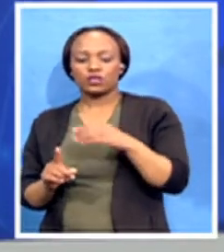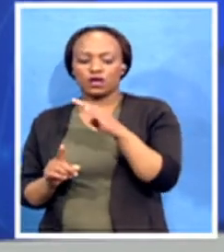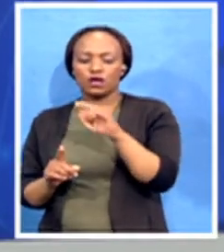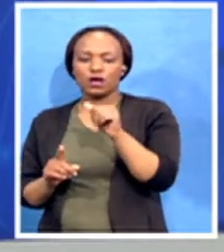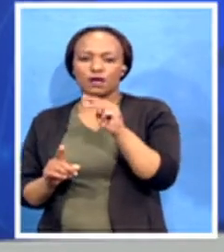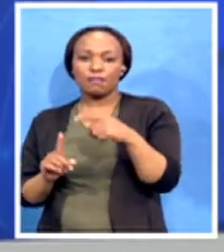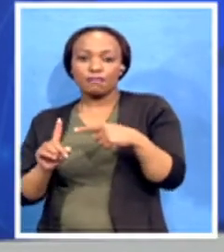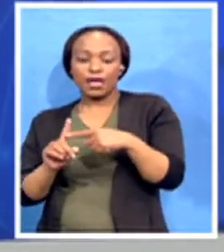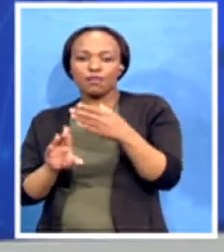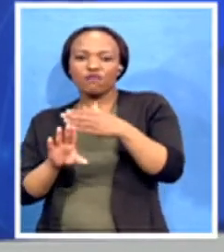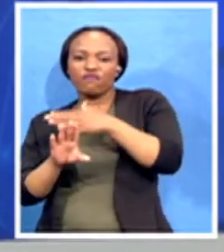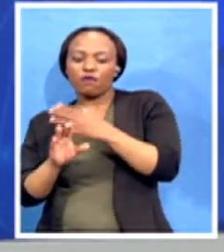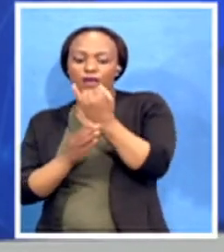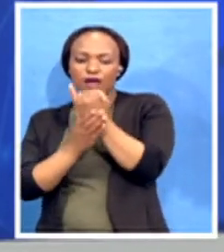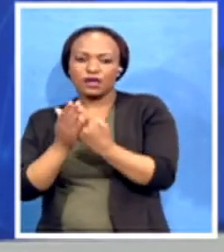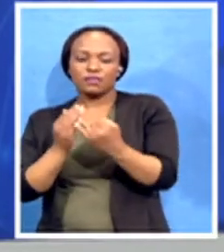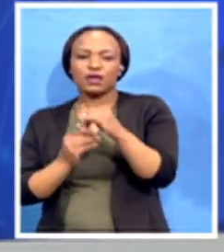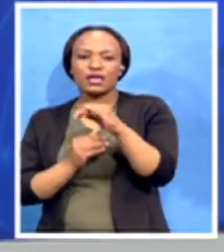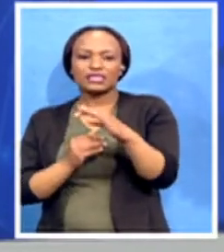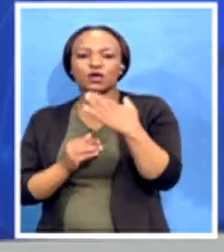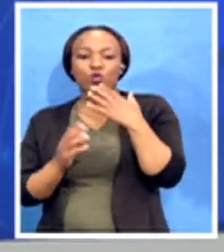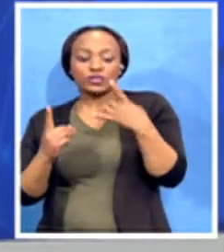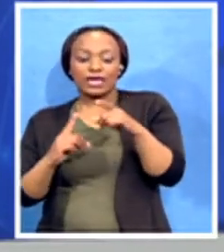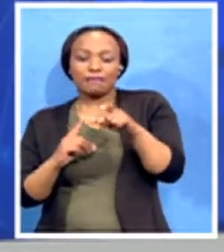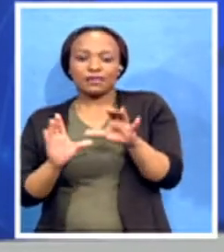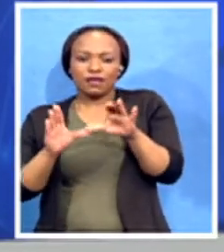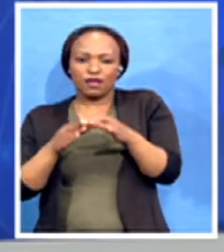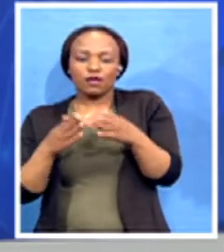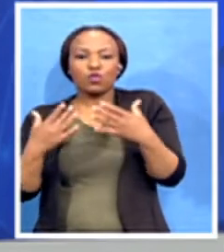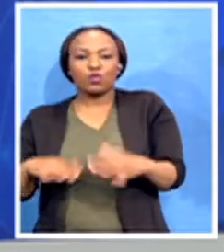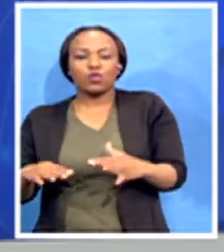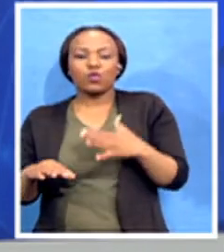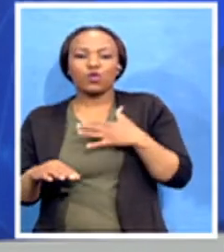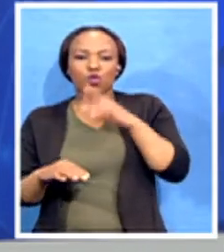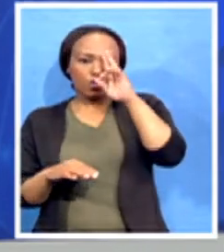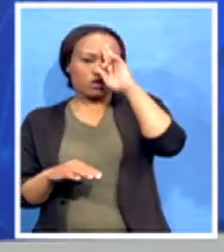Bam, who is the former Independent Electoral Commission chairperson, just sharing her thoughts and her